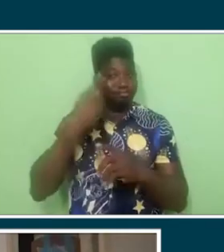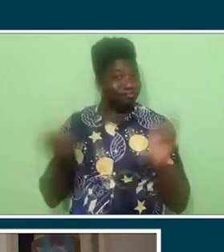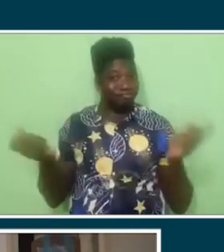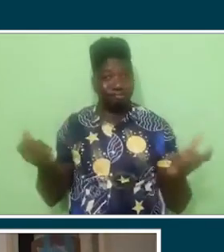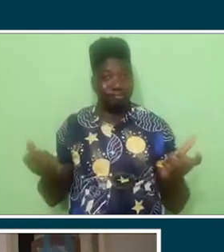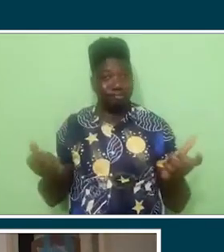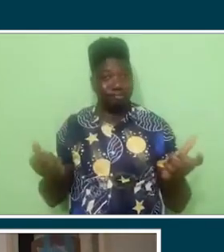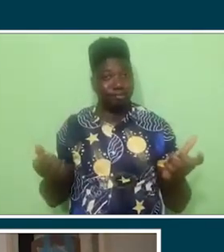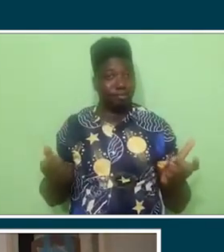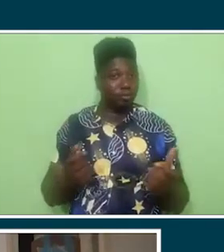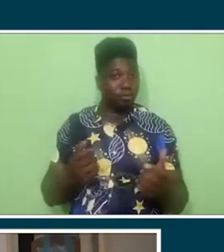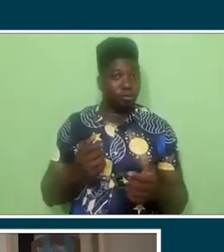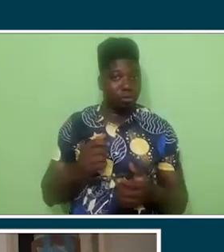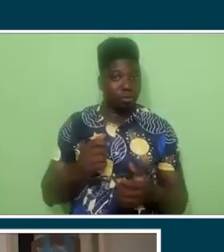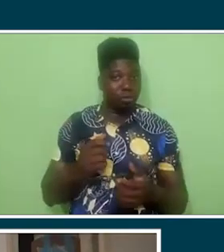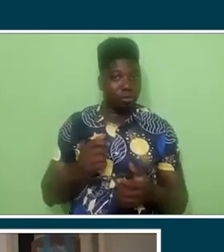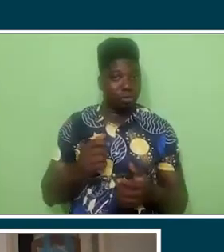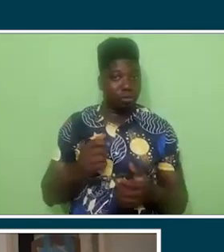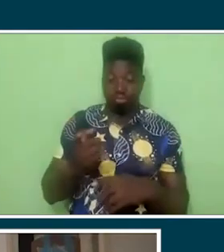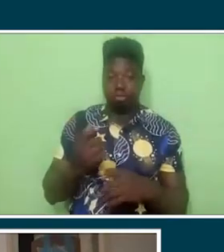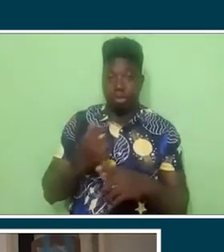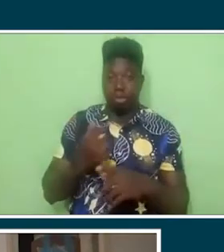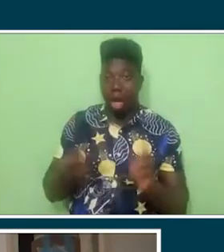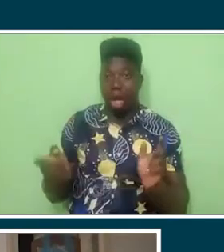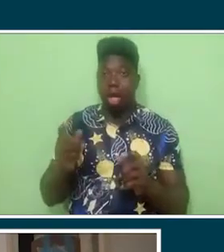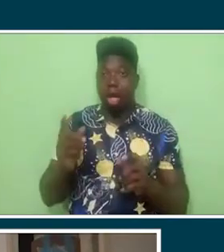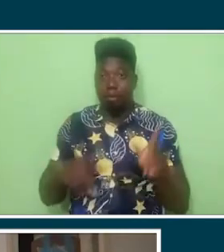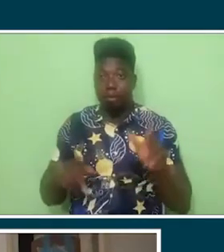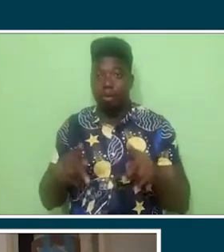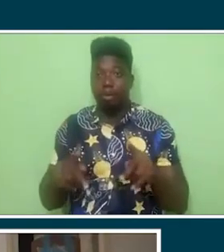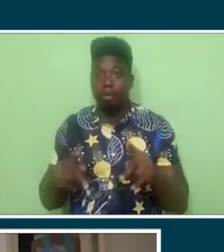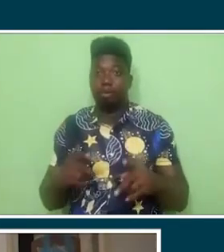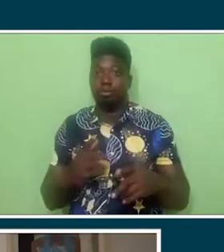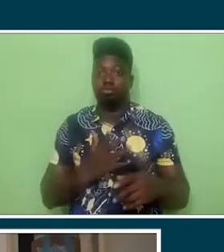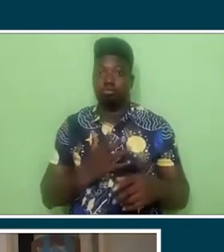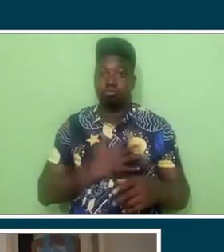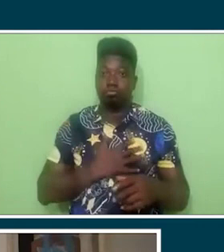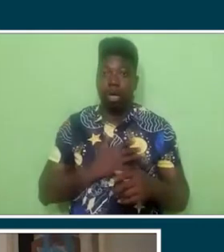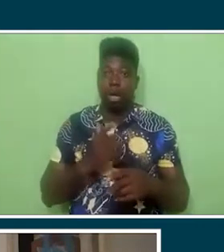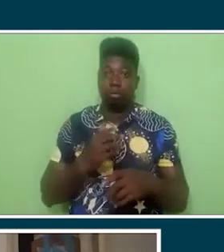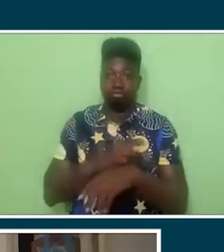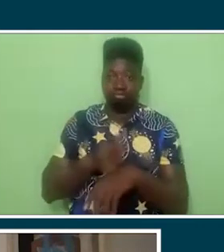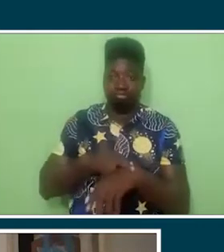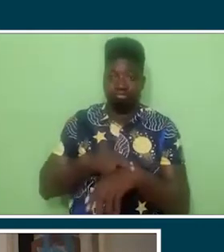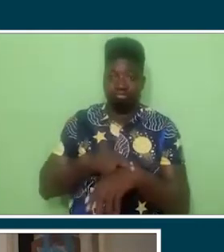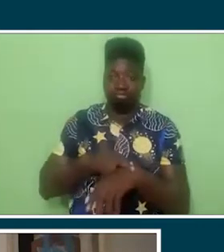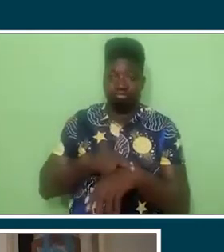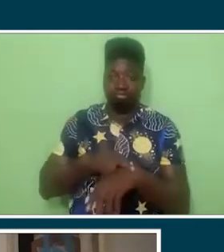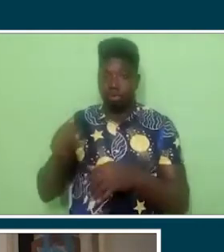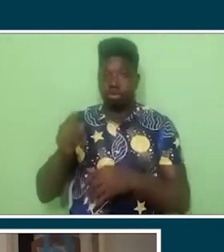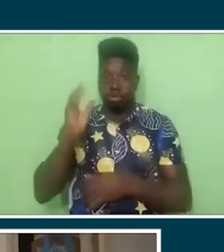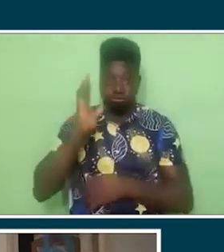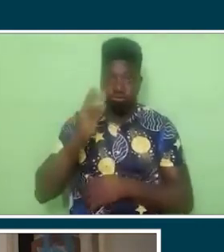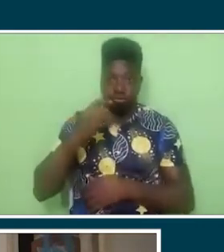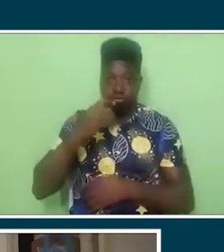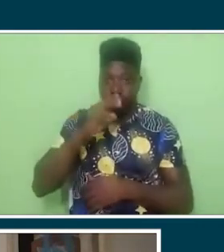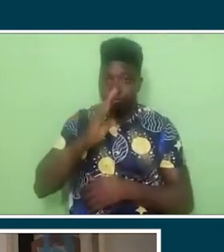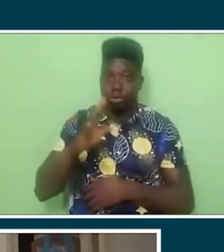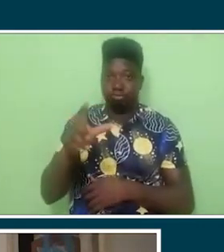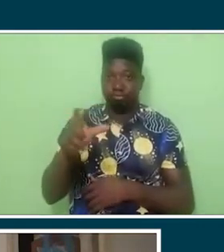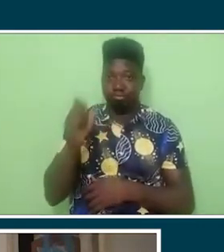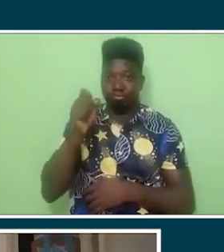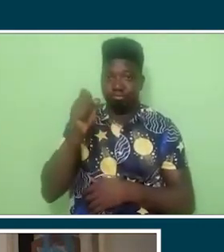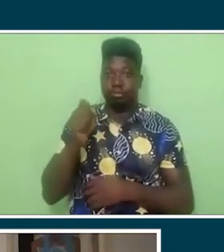They've been hurting my people. Yes, my natural reaction should be to grab the, social media